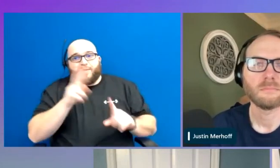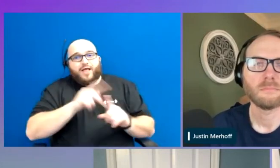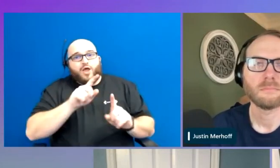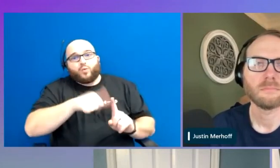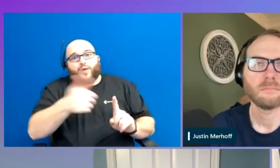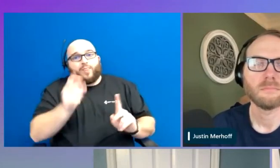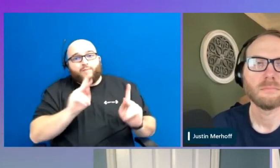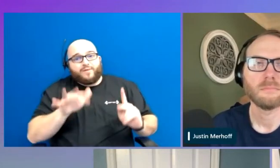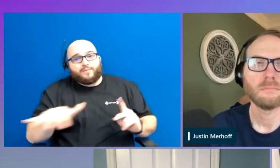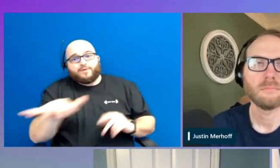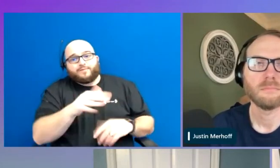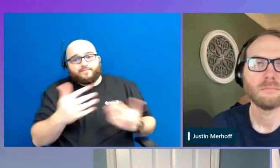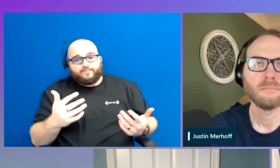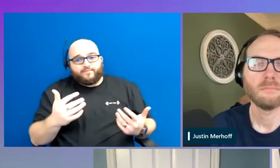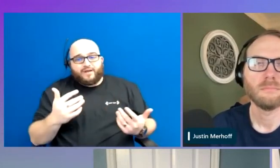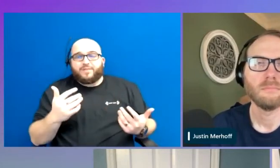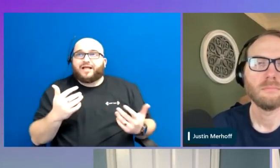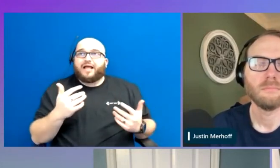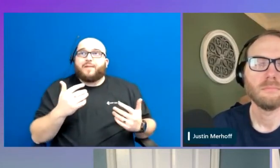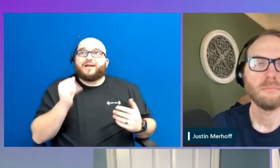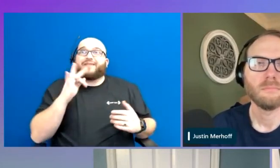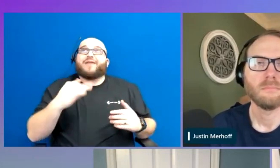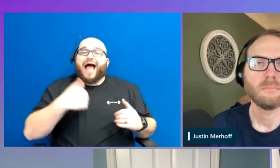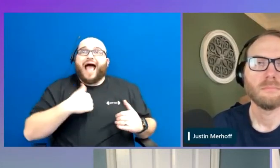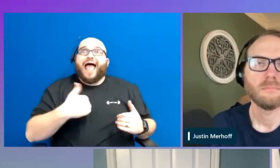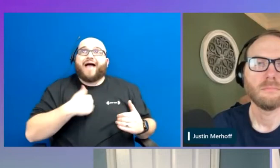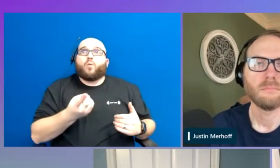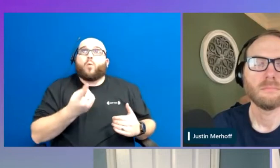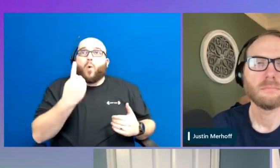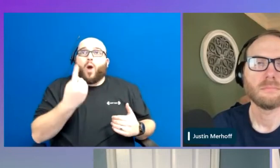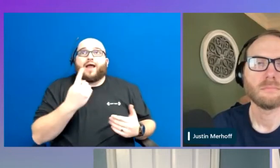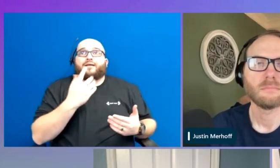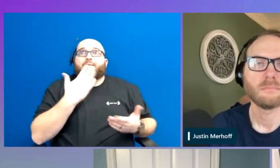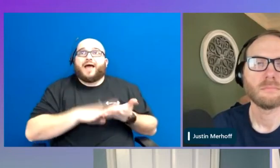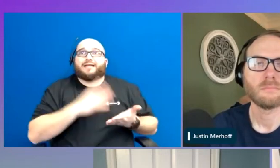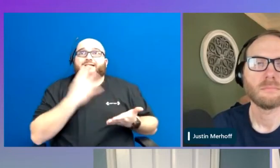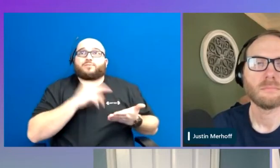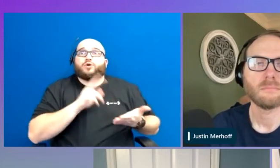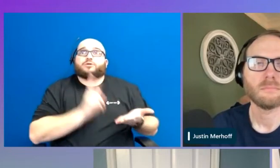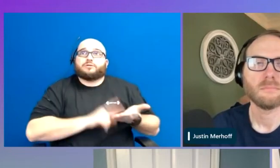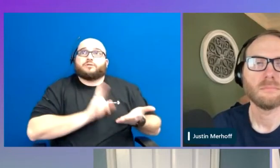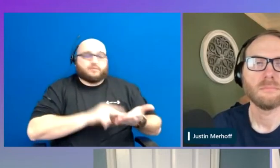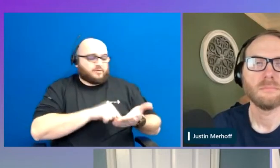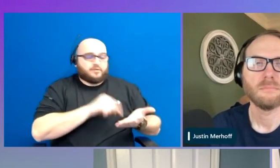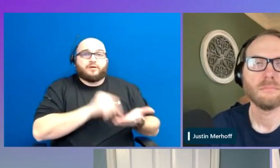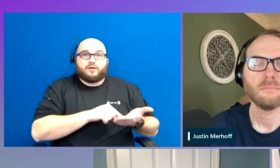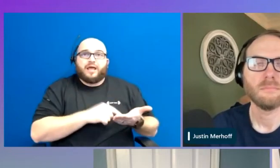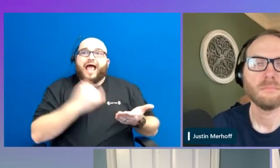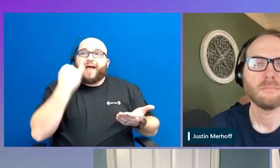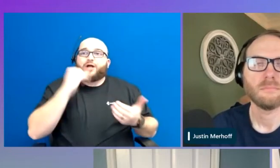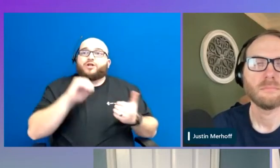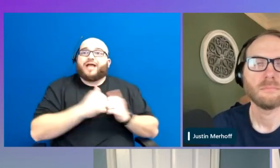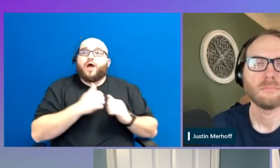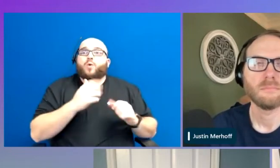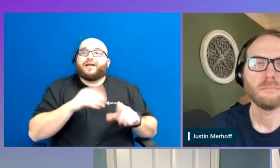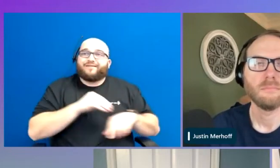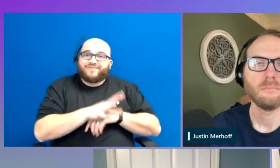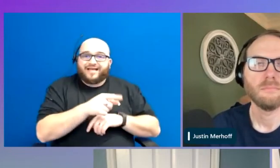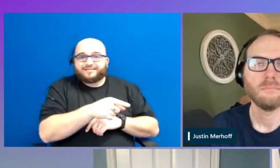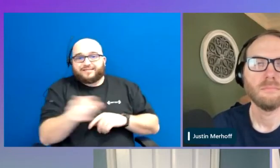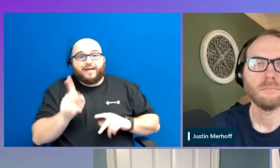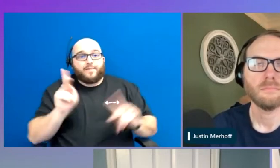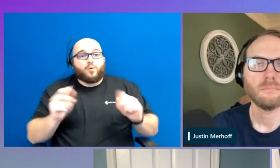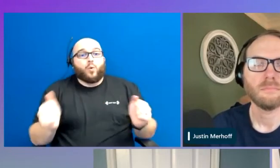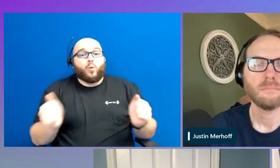imagine how that must be affecting people with disabilities, right? It's like that, but on steroids. Think of the